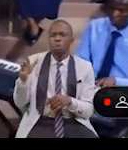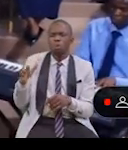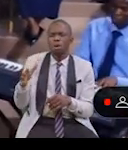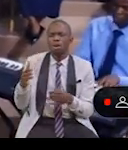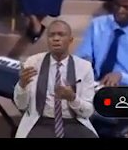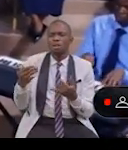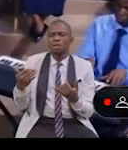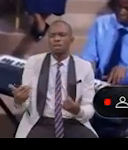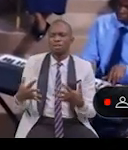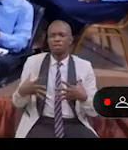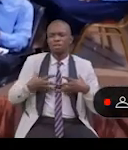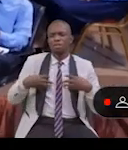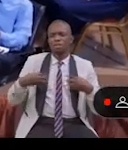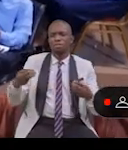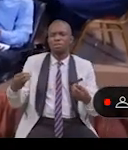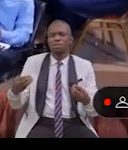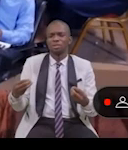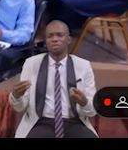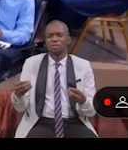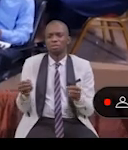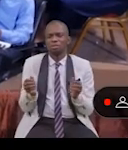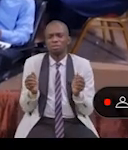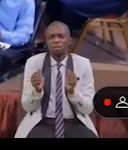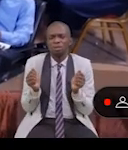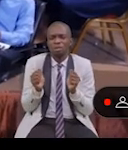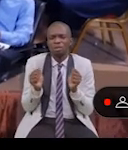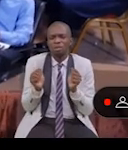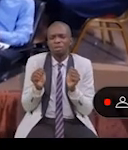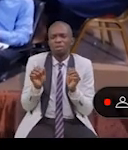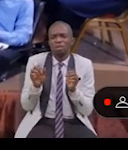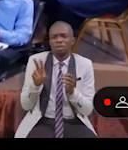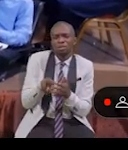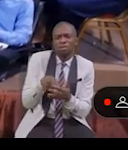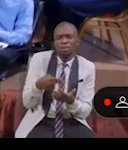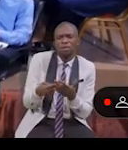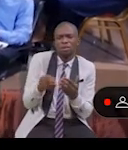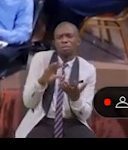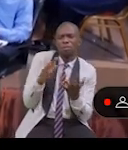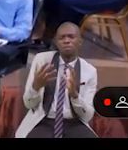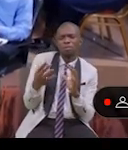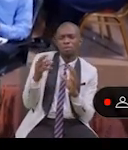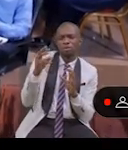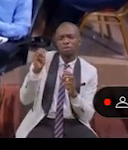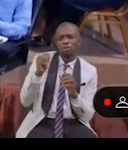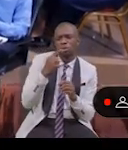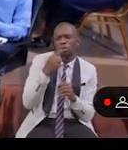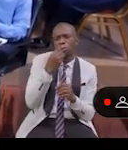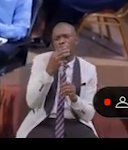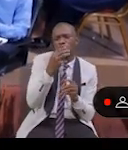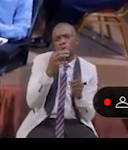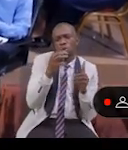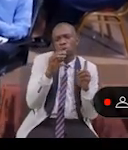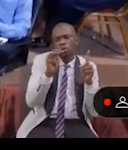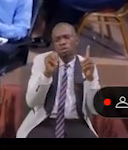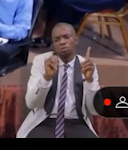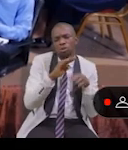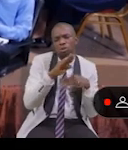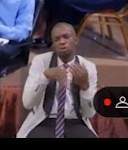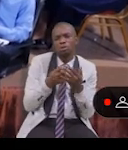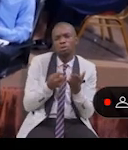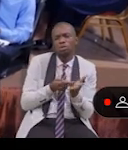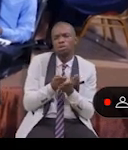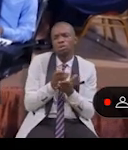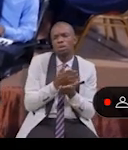Now healed, trembling fell before him, told him all the truth and what